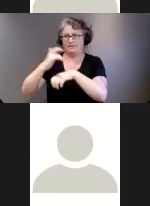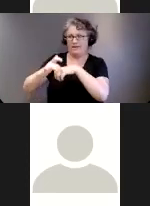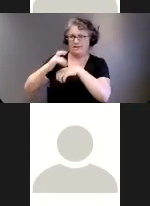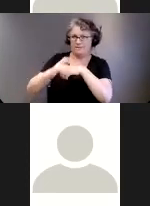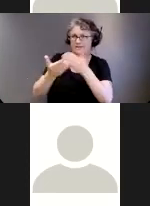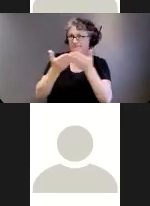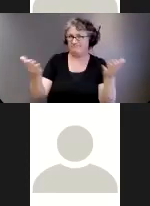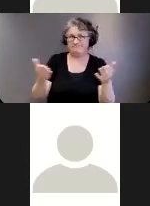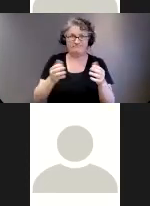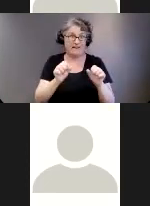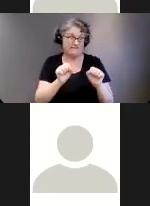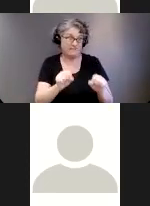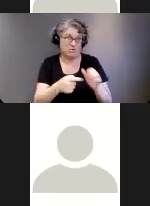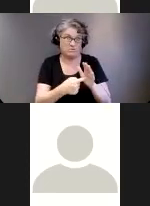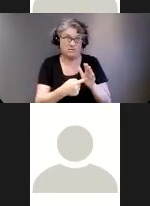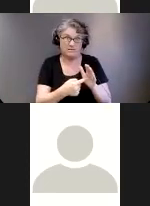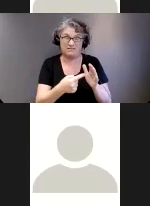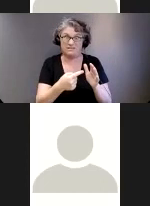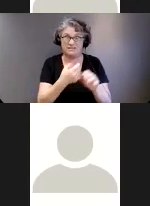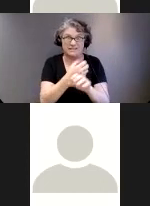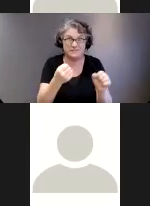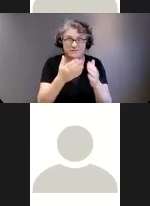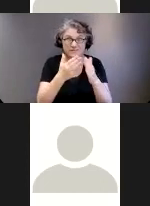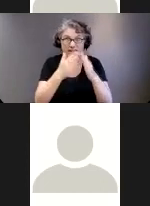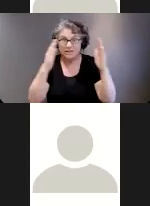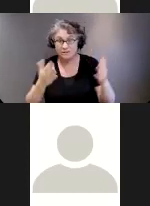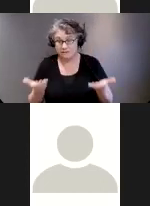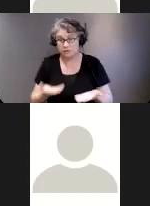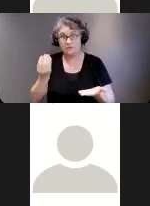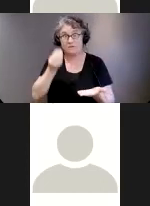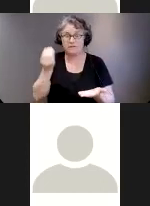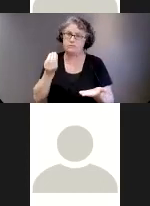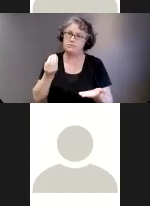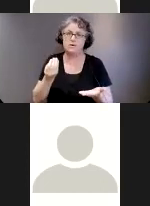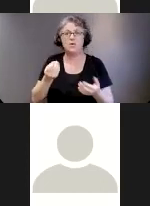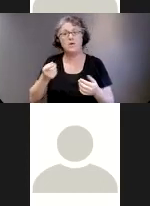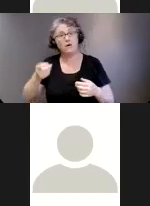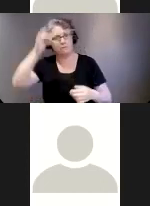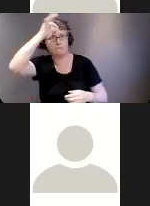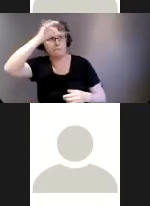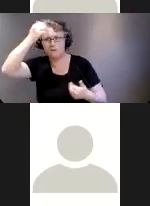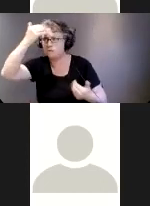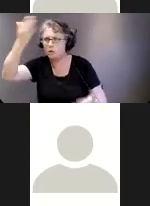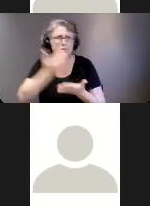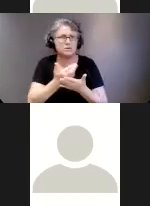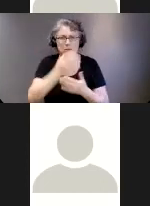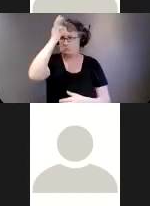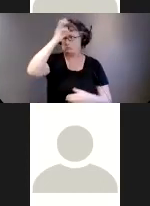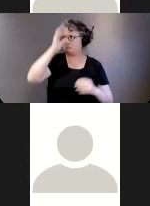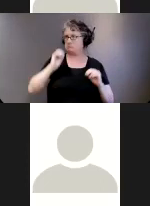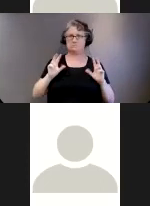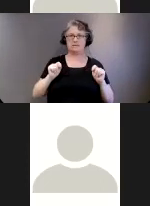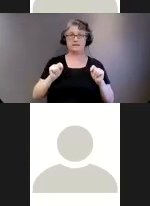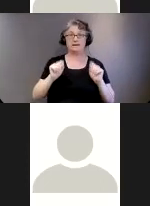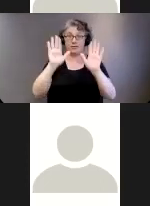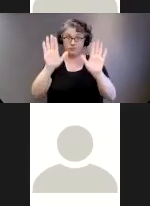to affordable safe housing in Ontario, and not aware of the resources. So you guys have an amazing list.